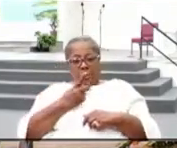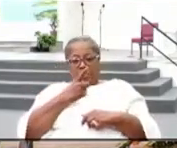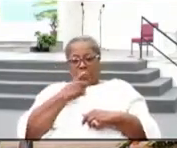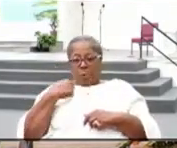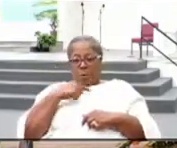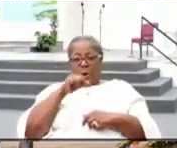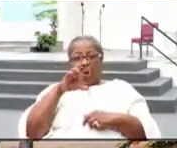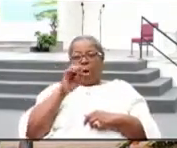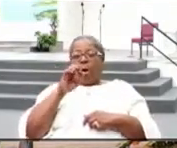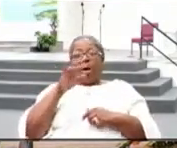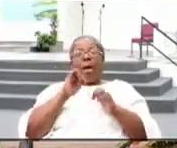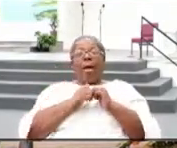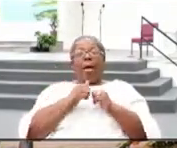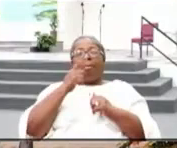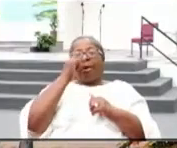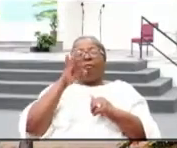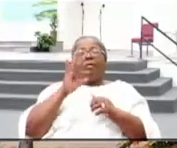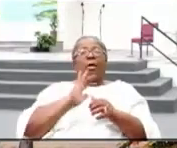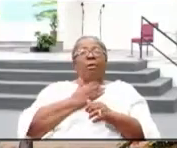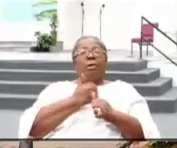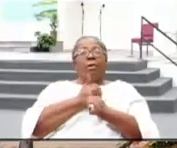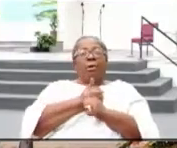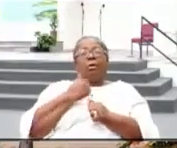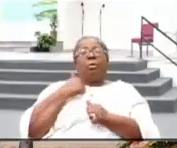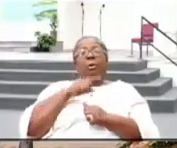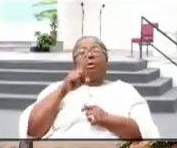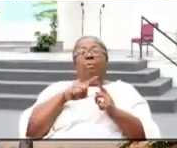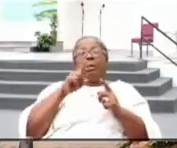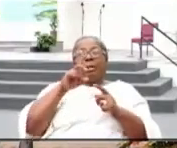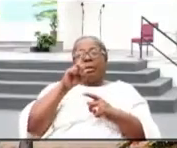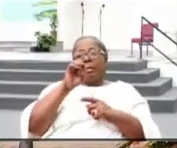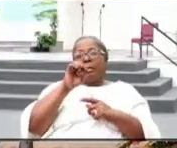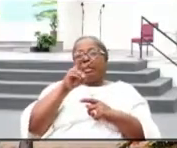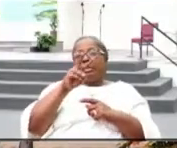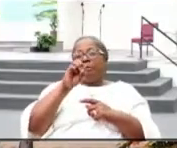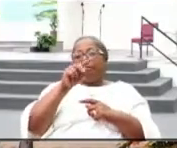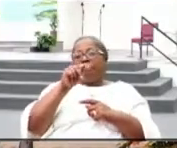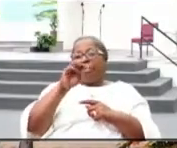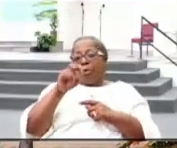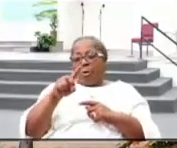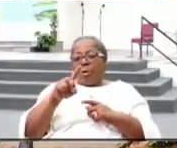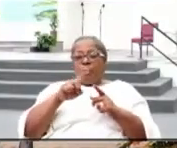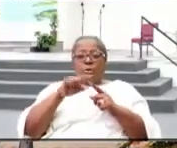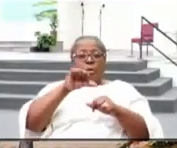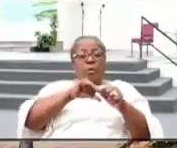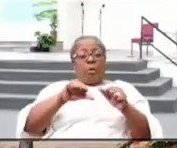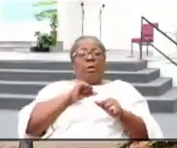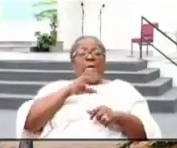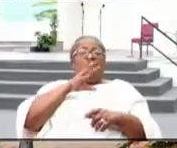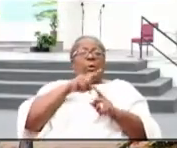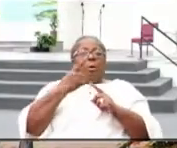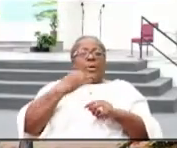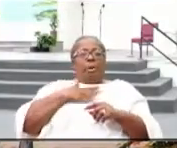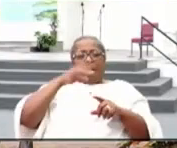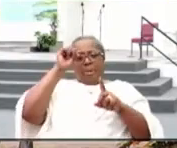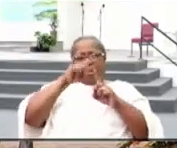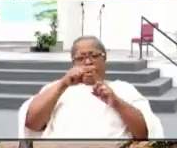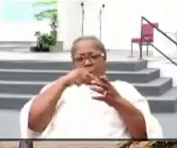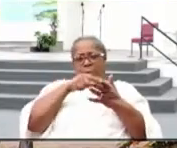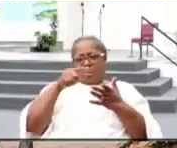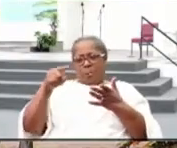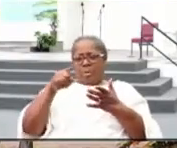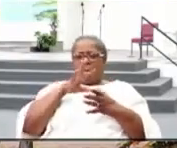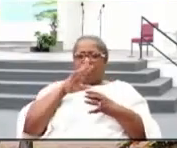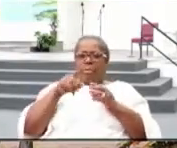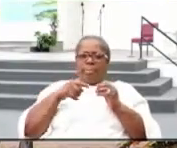by that love. And as I said, we have to be devoted to one another in these scriptures. I was speaking with one of my brothers this week, and we were